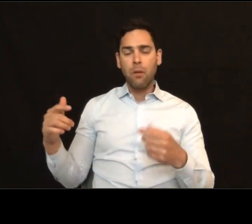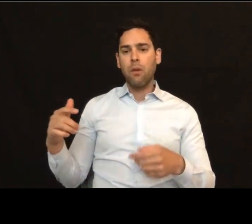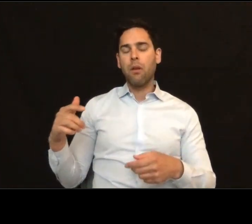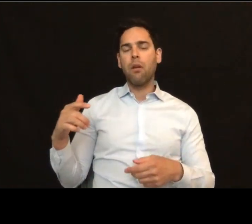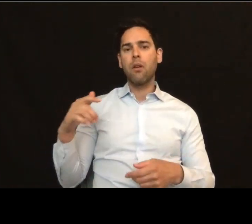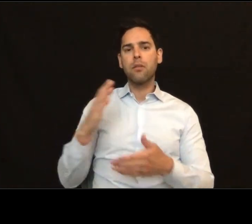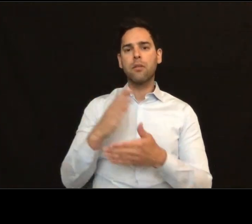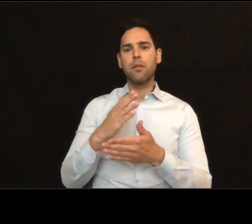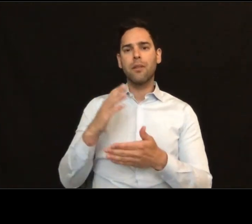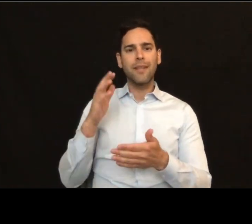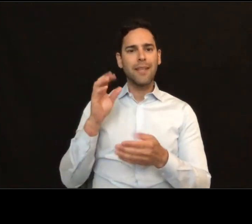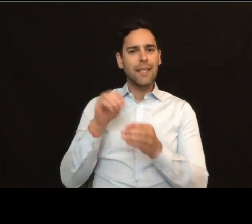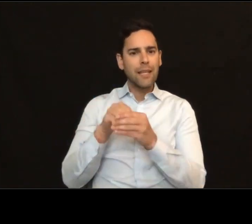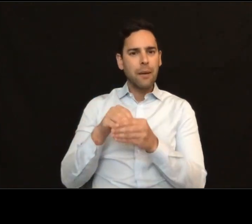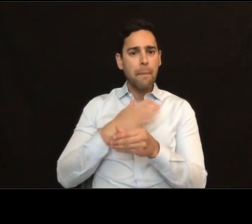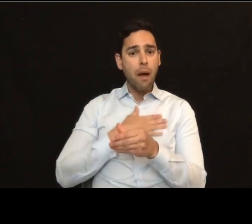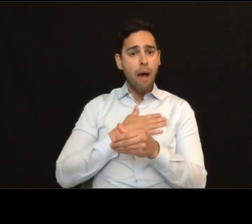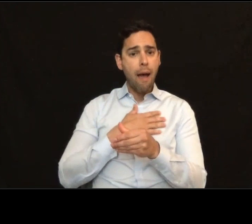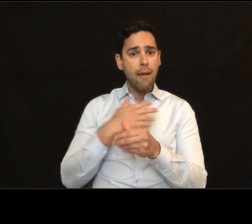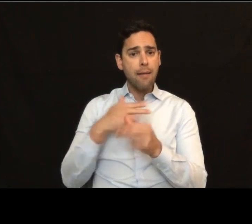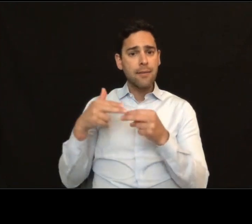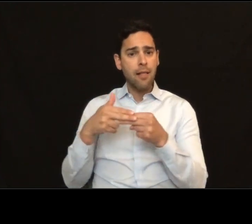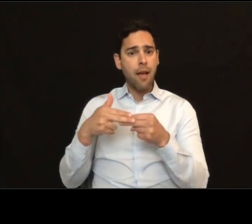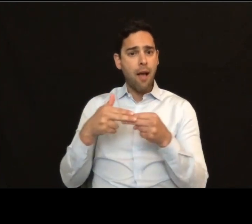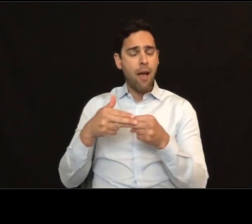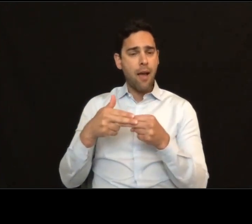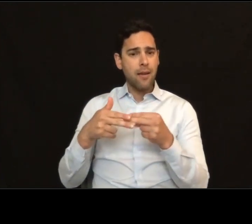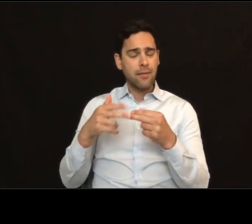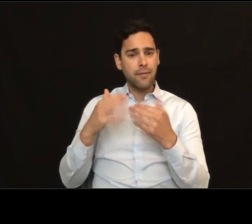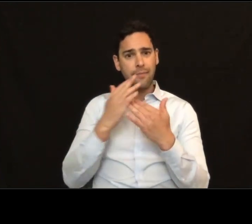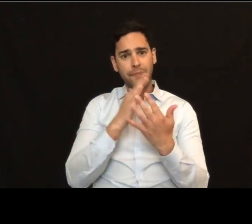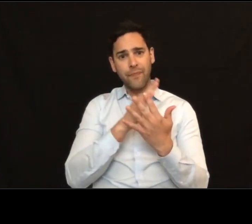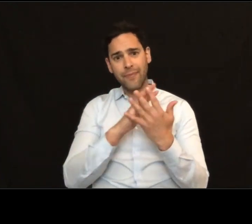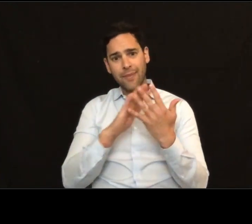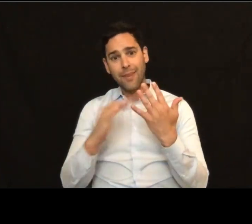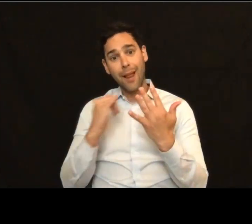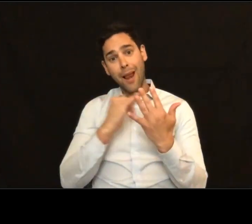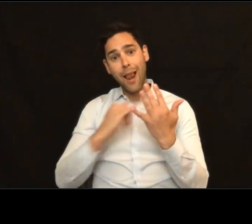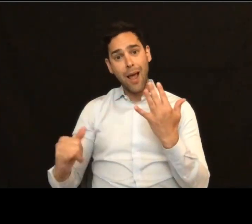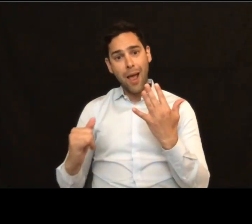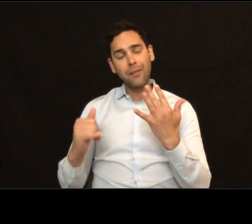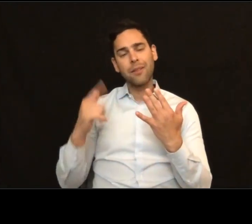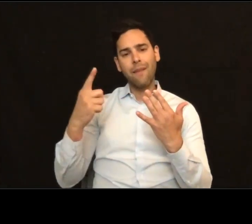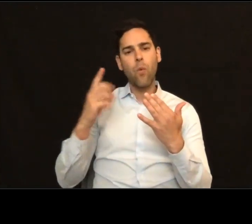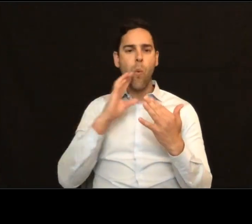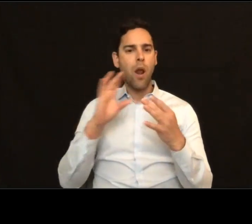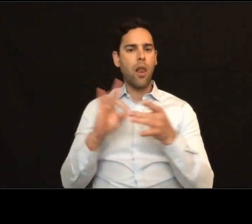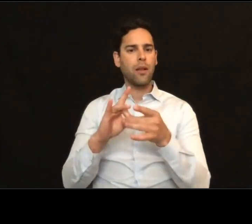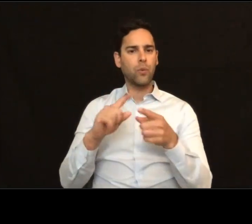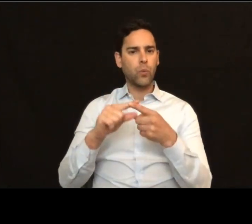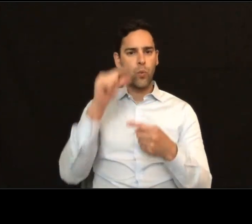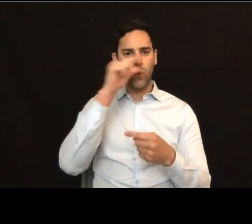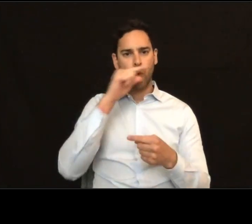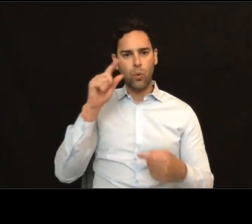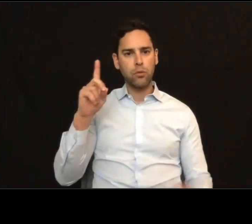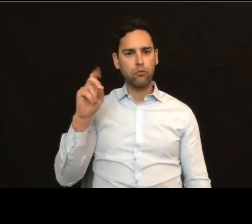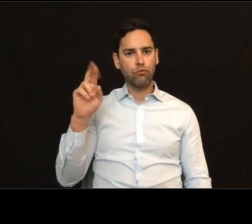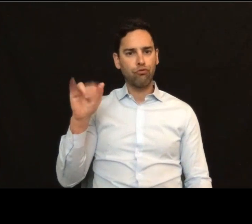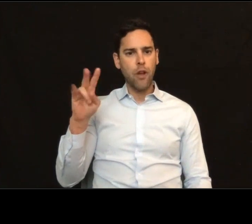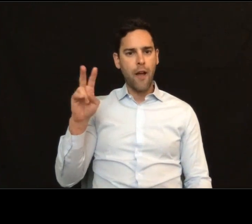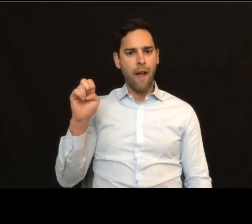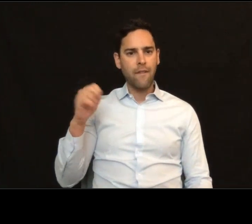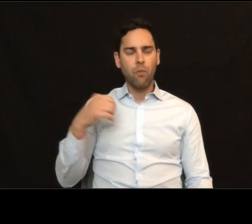resources section of my last slide has a link to a Google Drive thing where we are sort of developing an